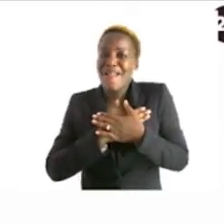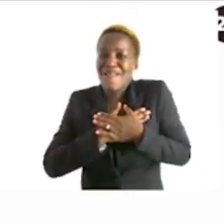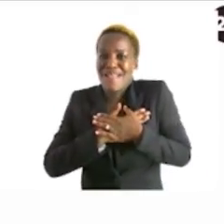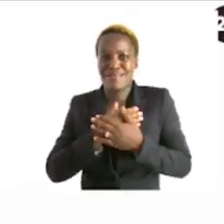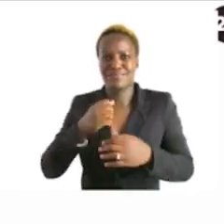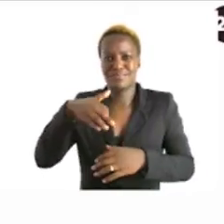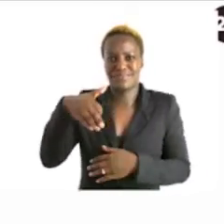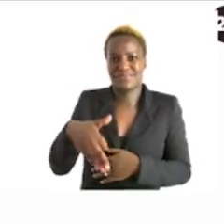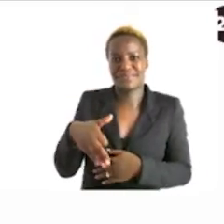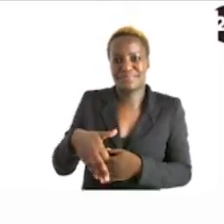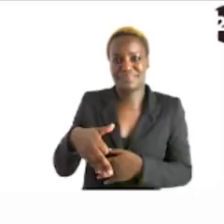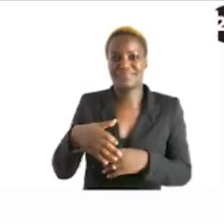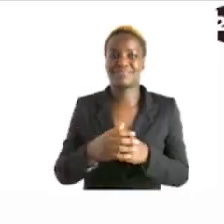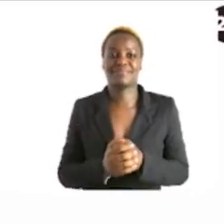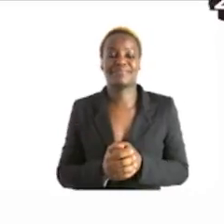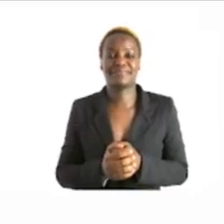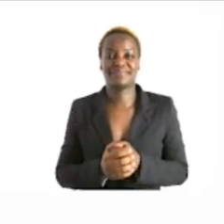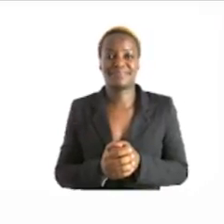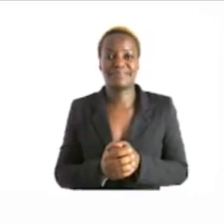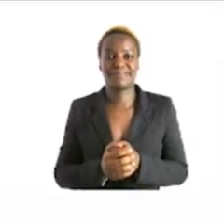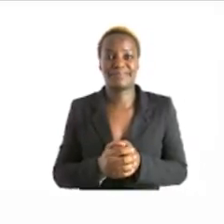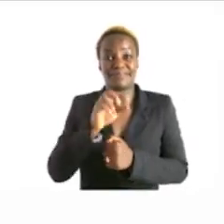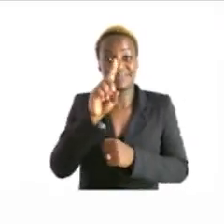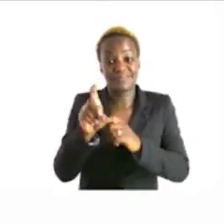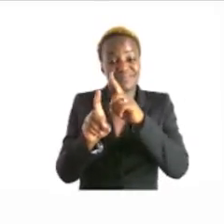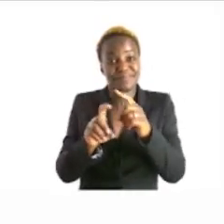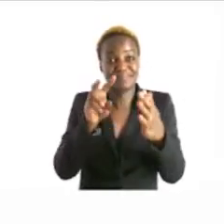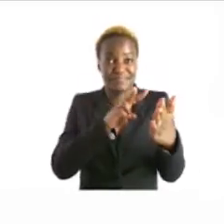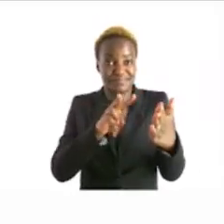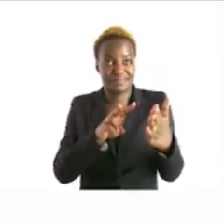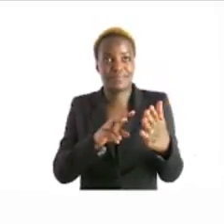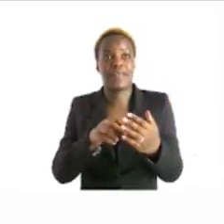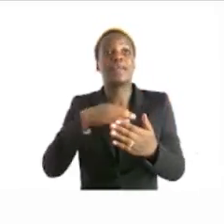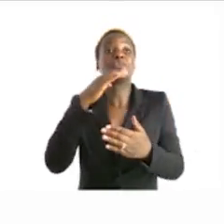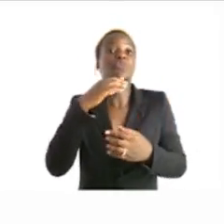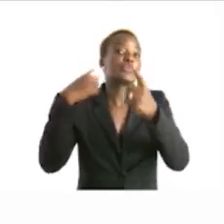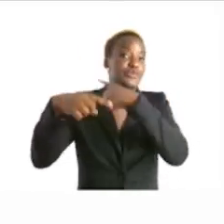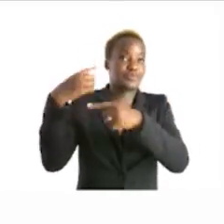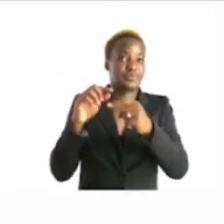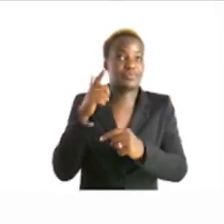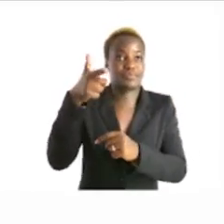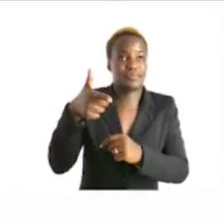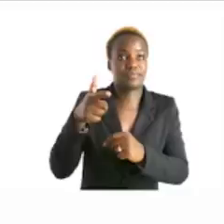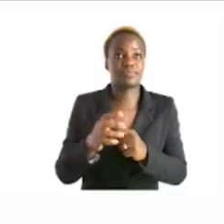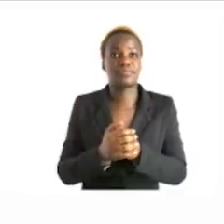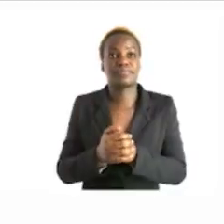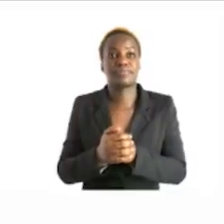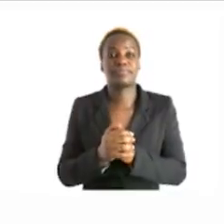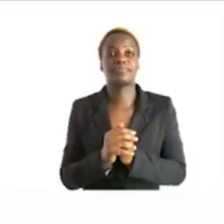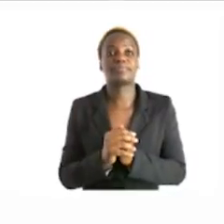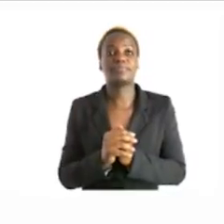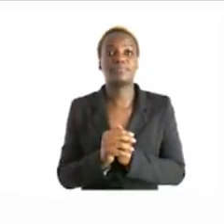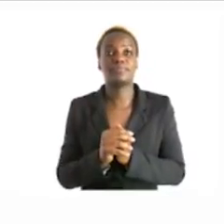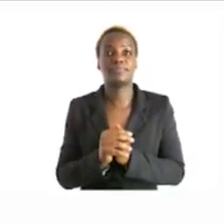let us clearly read the questions and i will read the story again it says answer the questions